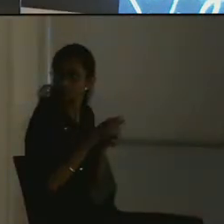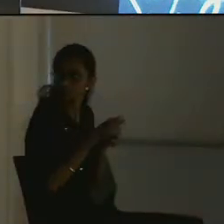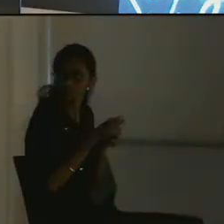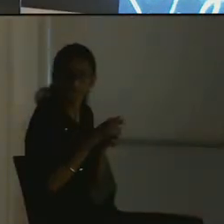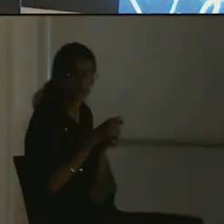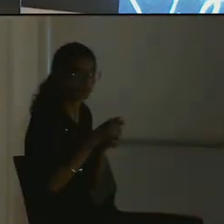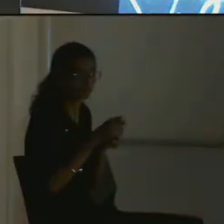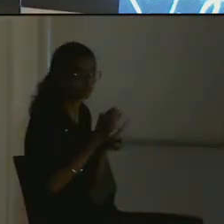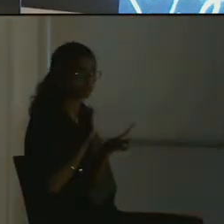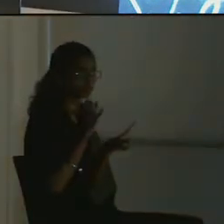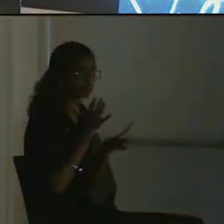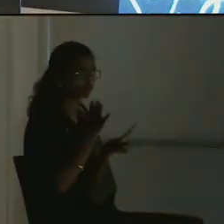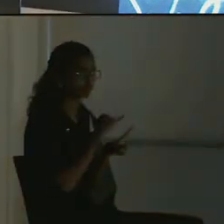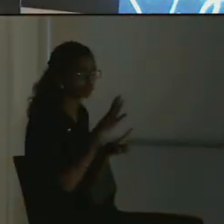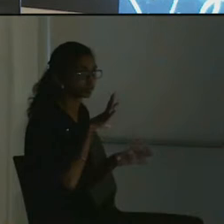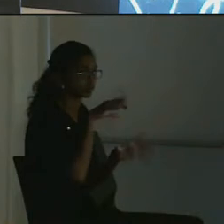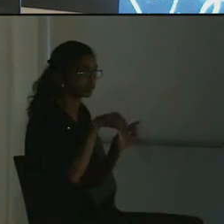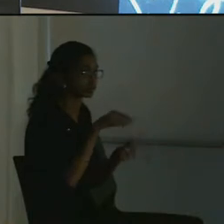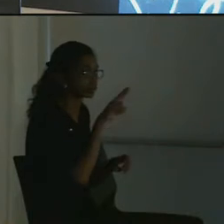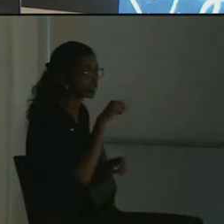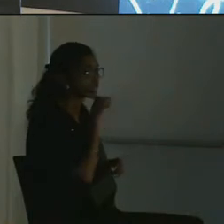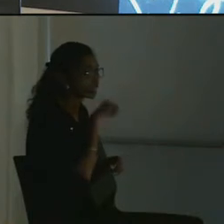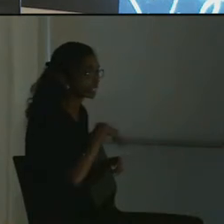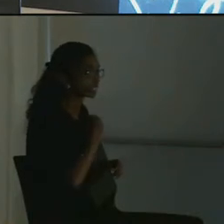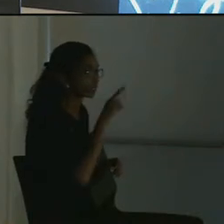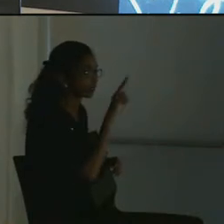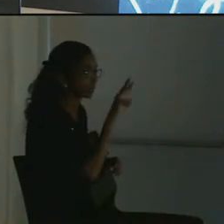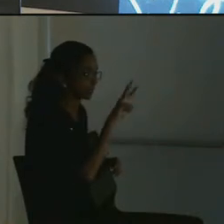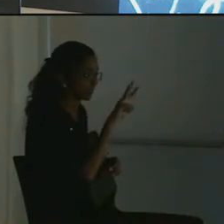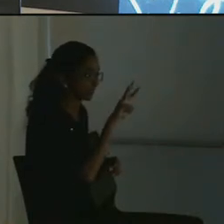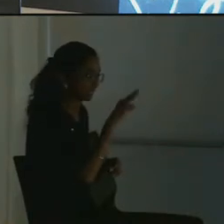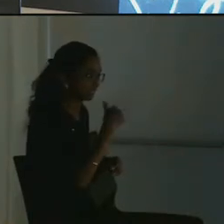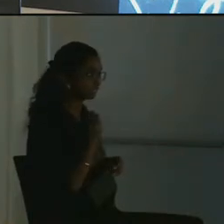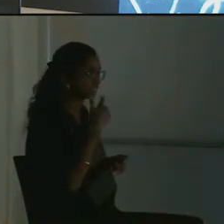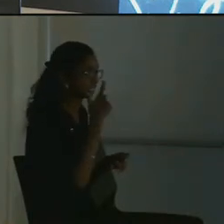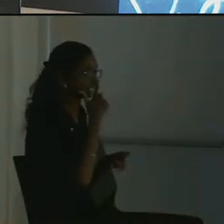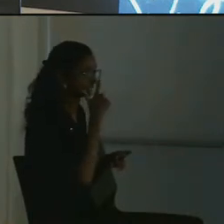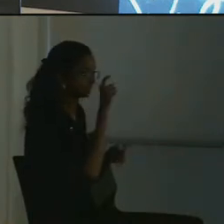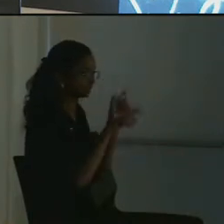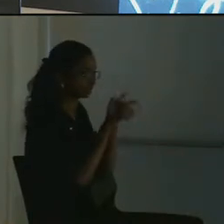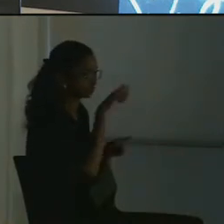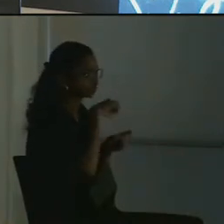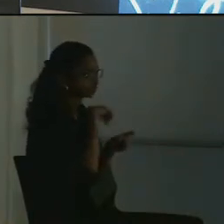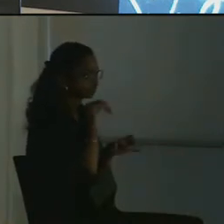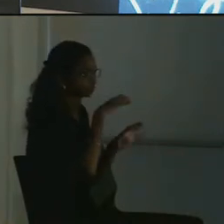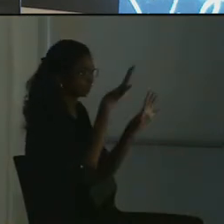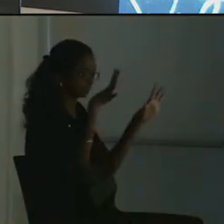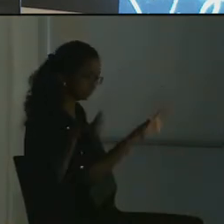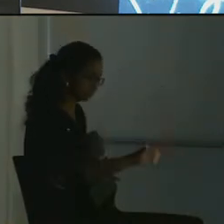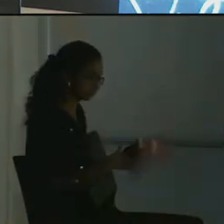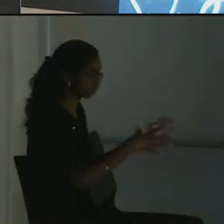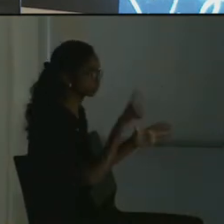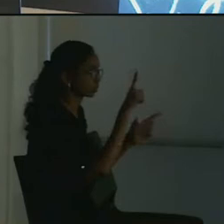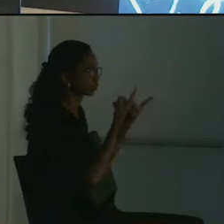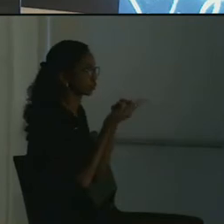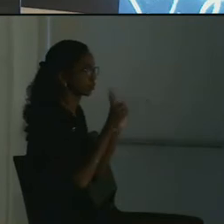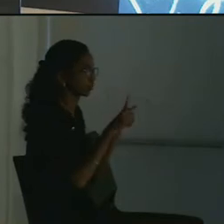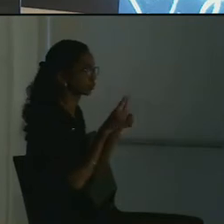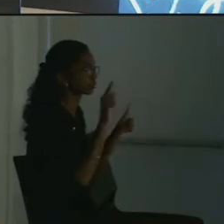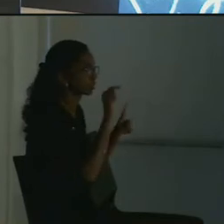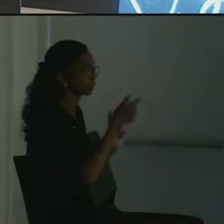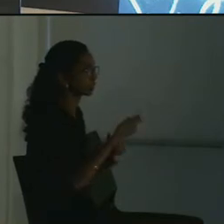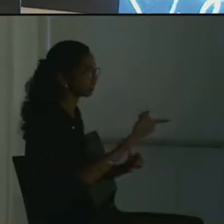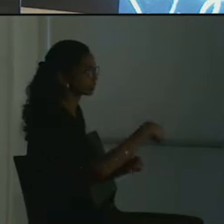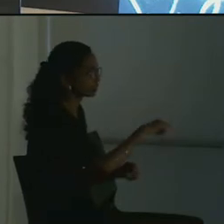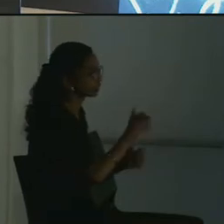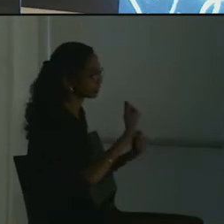at that time. I was 23 and brought together all the girl students into this one room and invited them to make a mind map